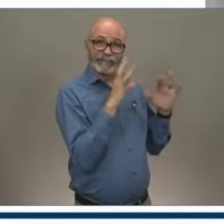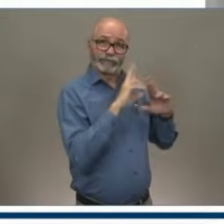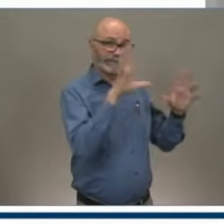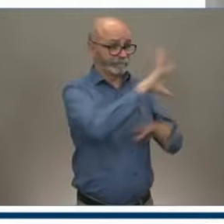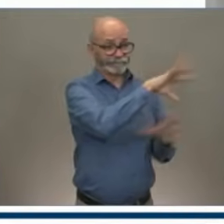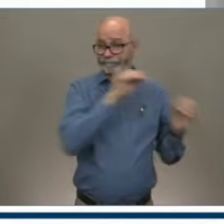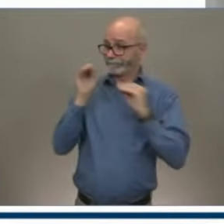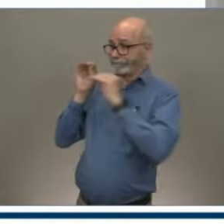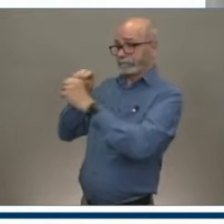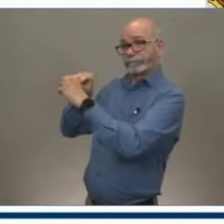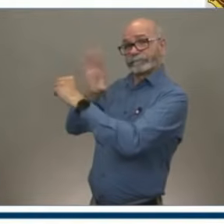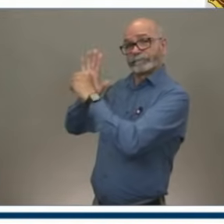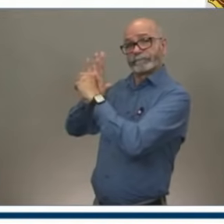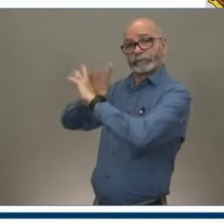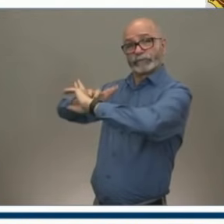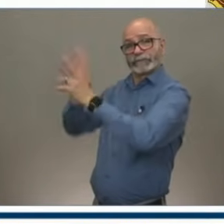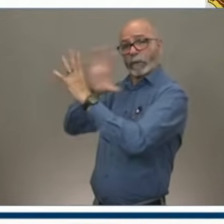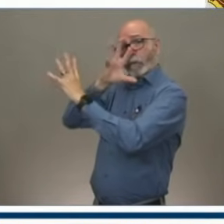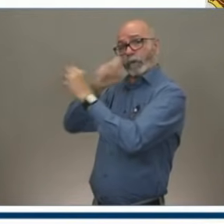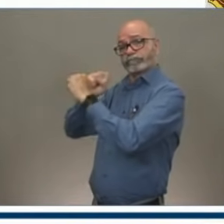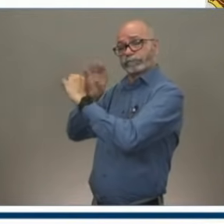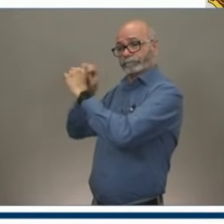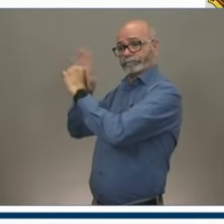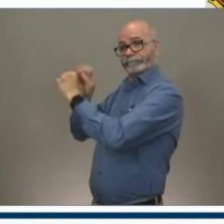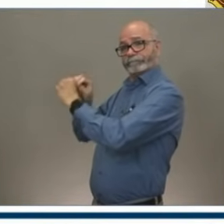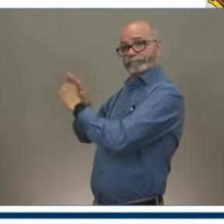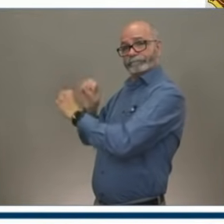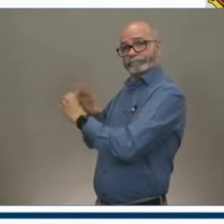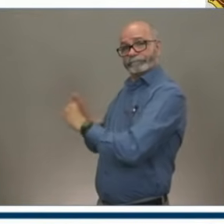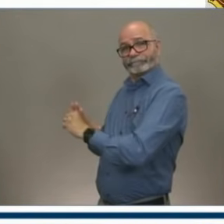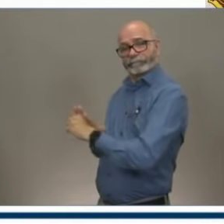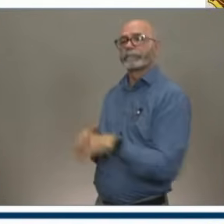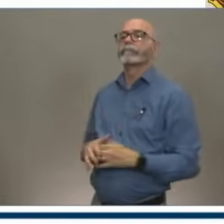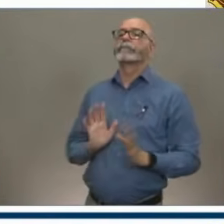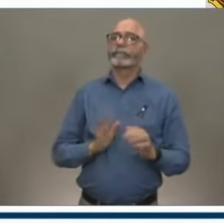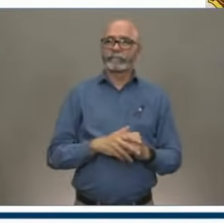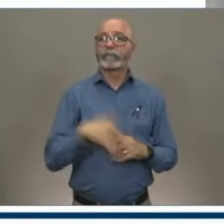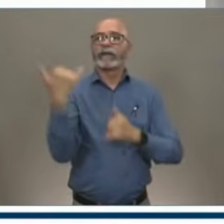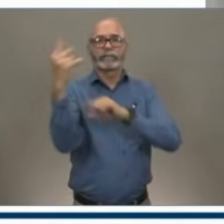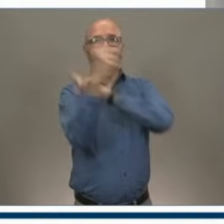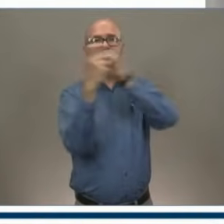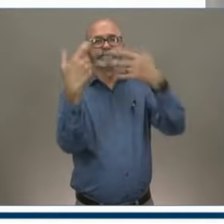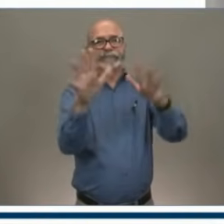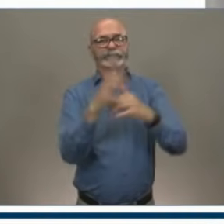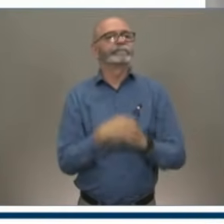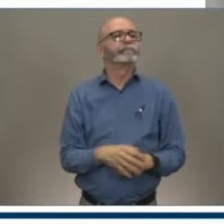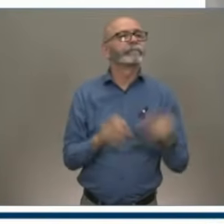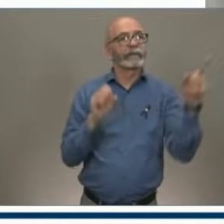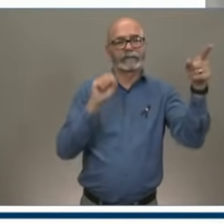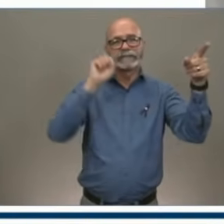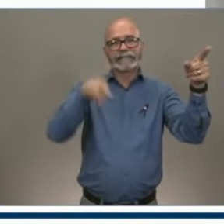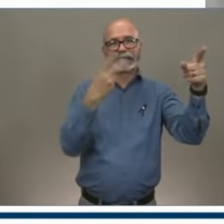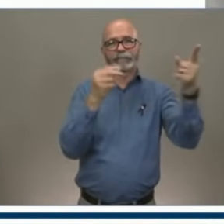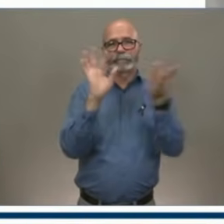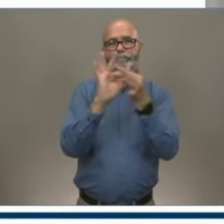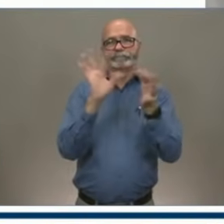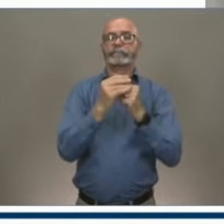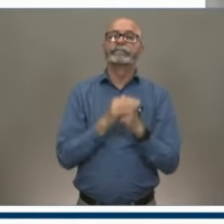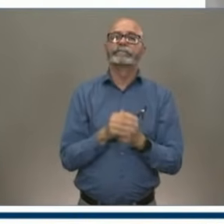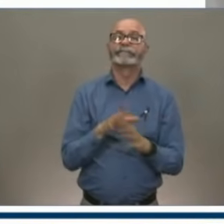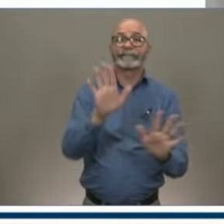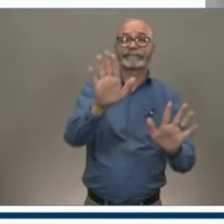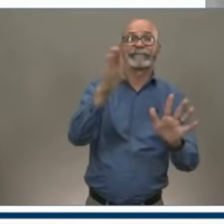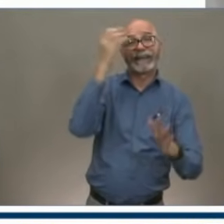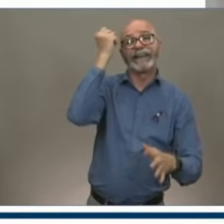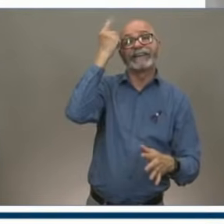arrives. We have for questions today. Go ahead, Premier. Thank you, Tina. Dr. Strang and I know the restrictions that we've put in place have been